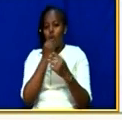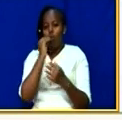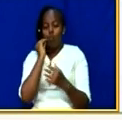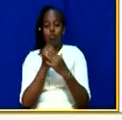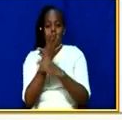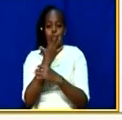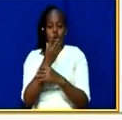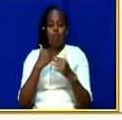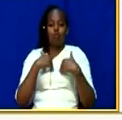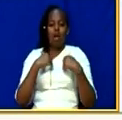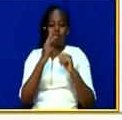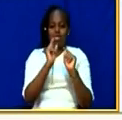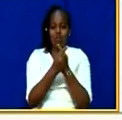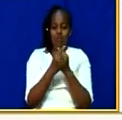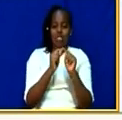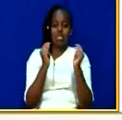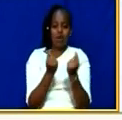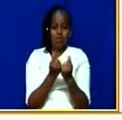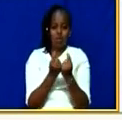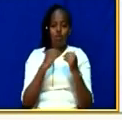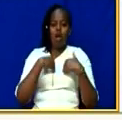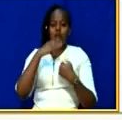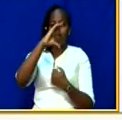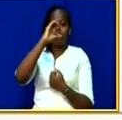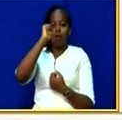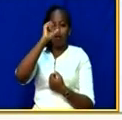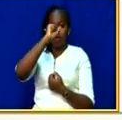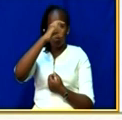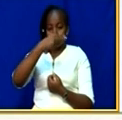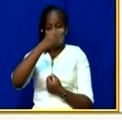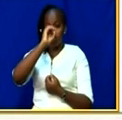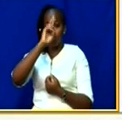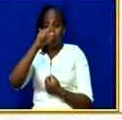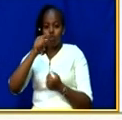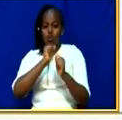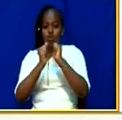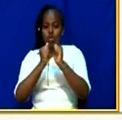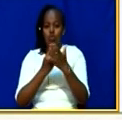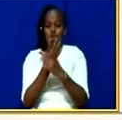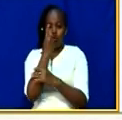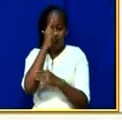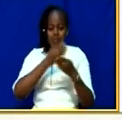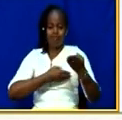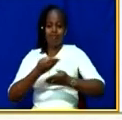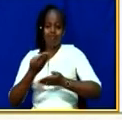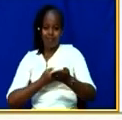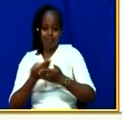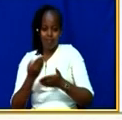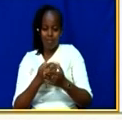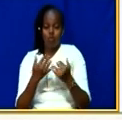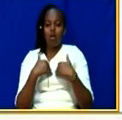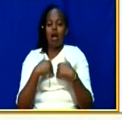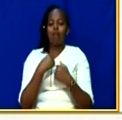crops. Cash crops are the ones that we grow mainly for sale. For sale. For sale. Okay. Then the categories of food crops, they are basically